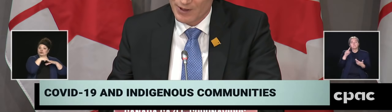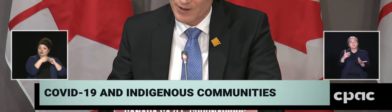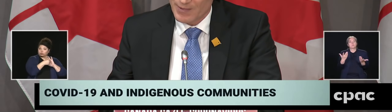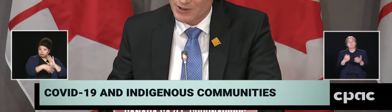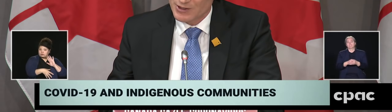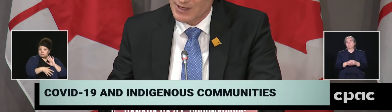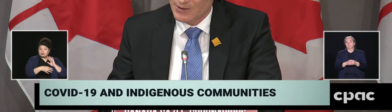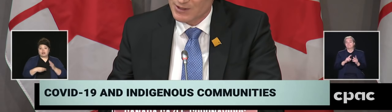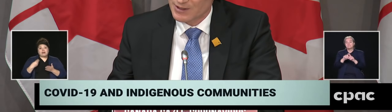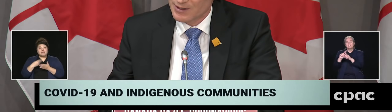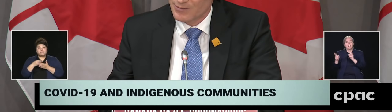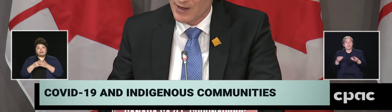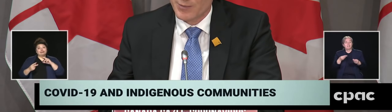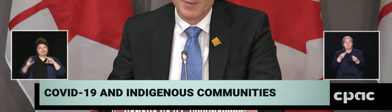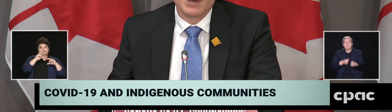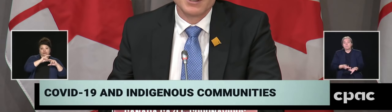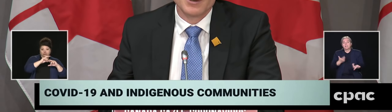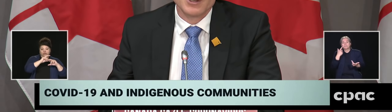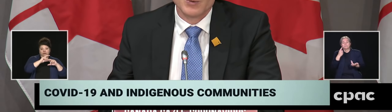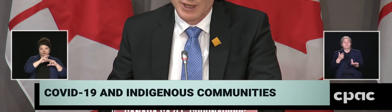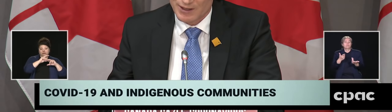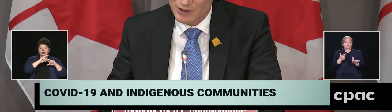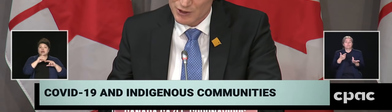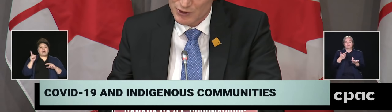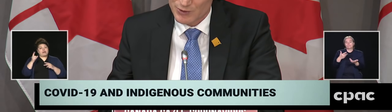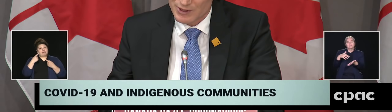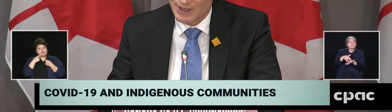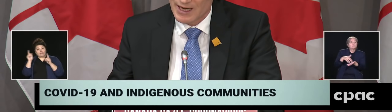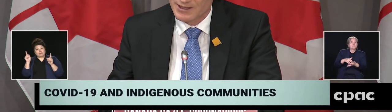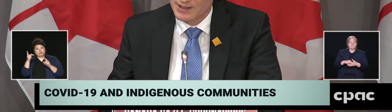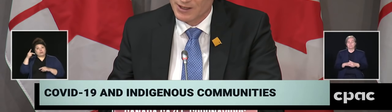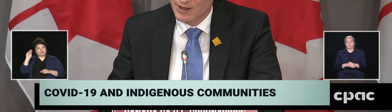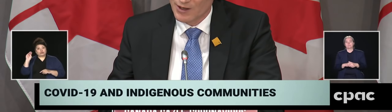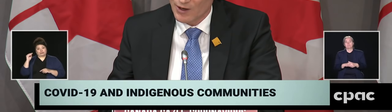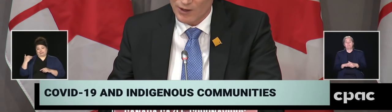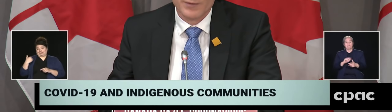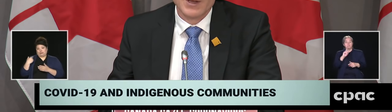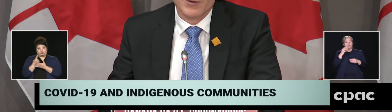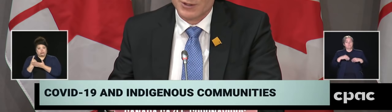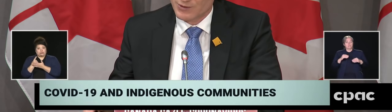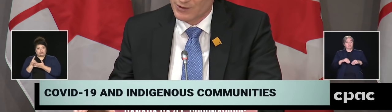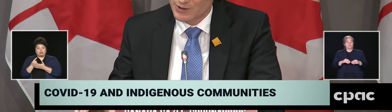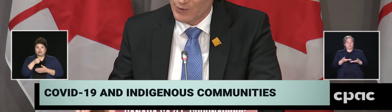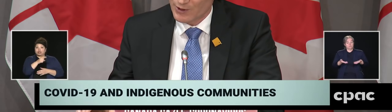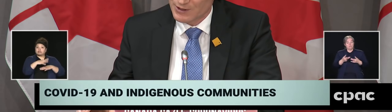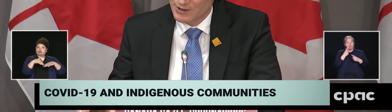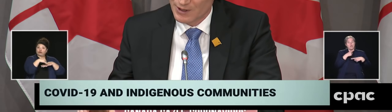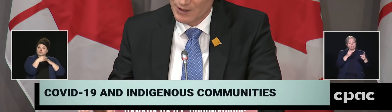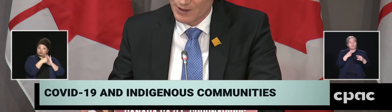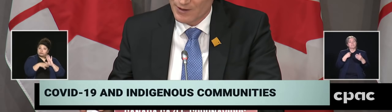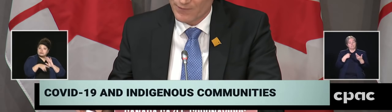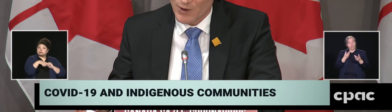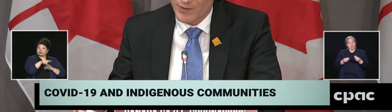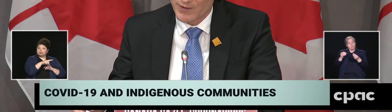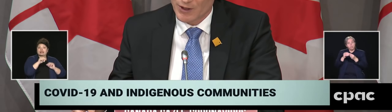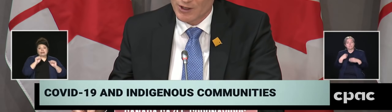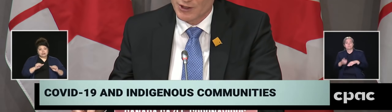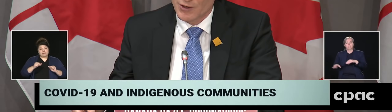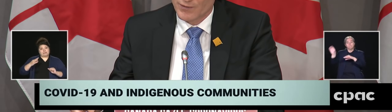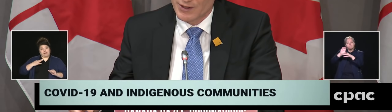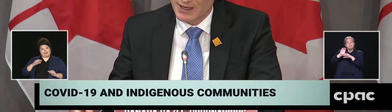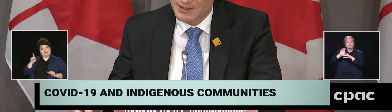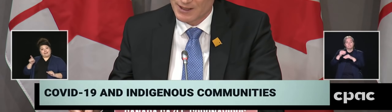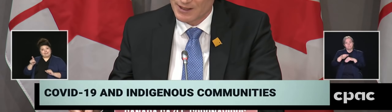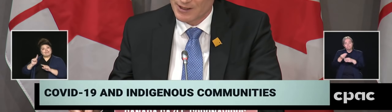above the measures announced by the Prime Minister this week. Indigenous students can access all of the other student supports that fall within the